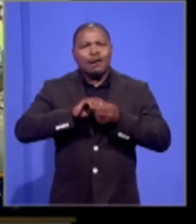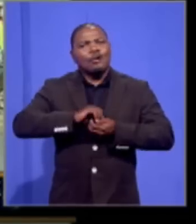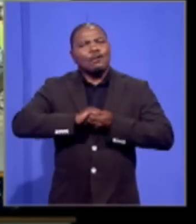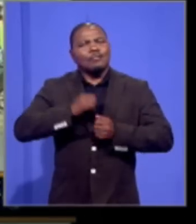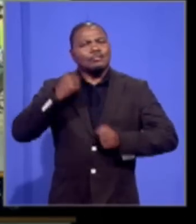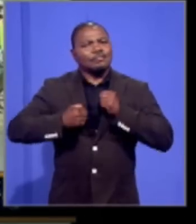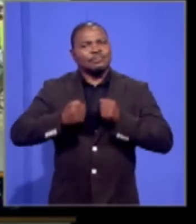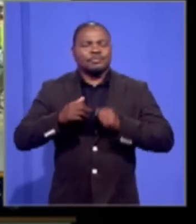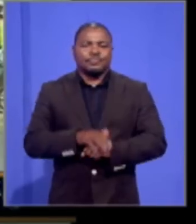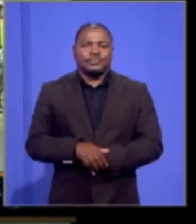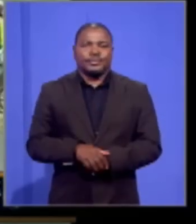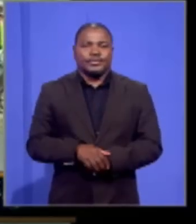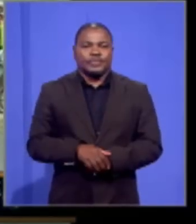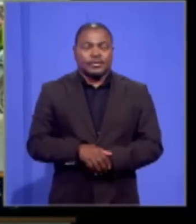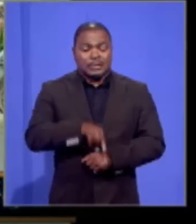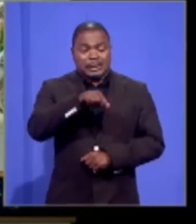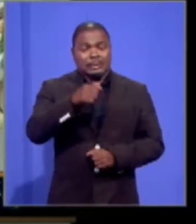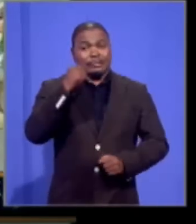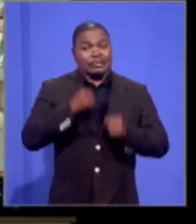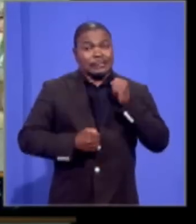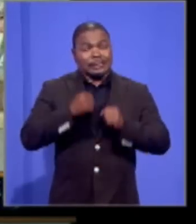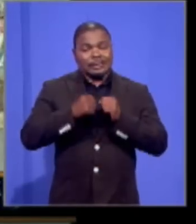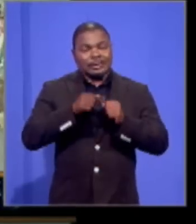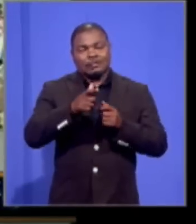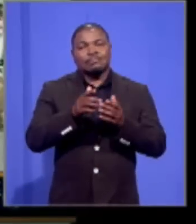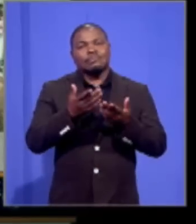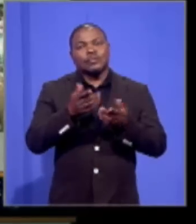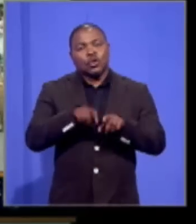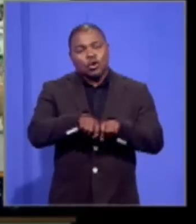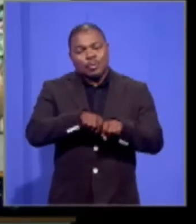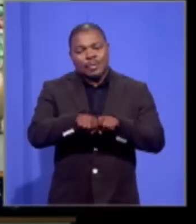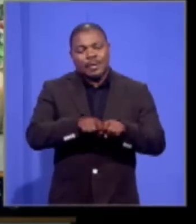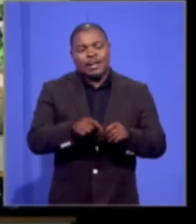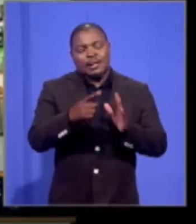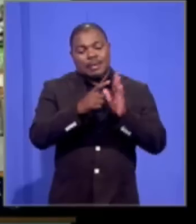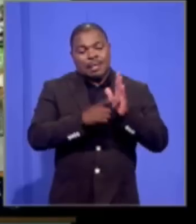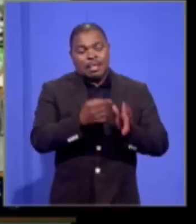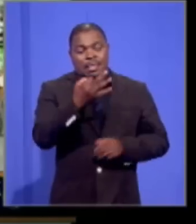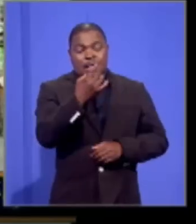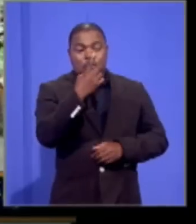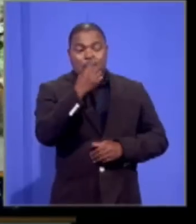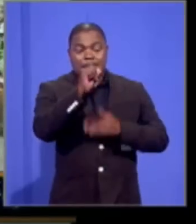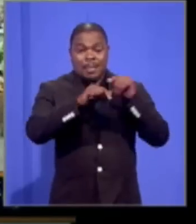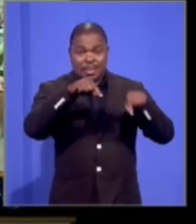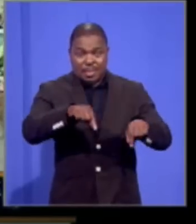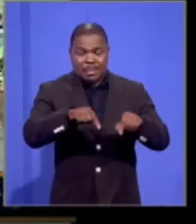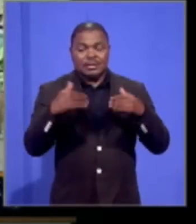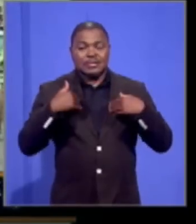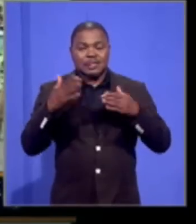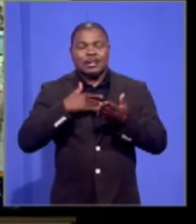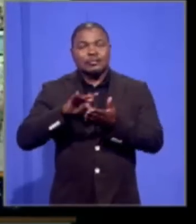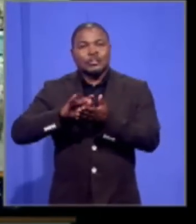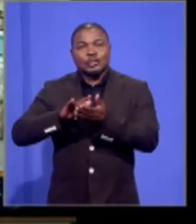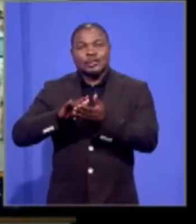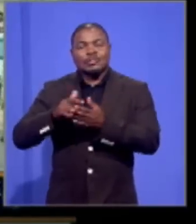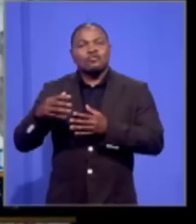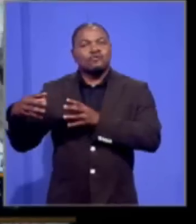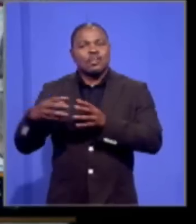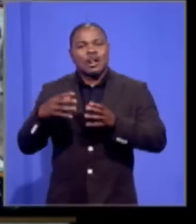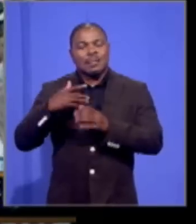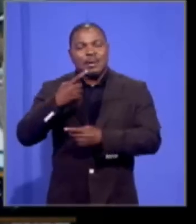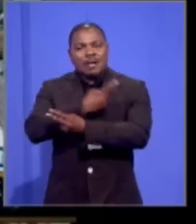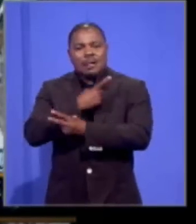Marathon. Lebelo le tlo swarwa ka di 31 tša kgwedi ye gomme le thoma ka Centurion Rugby Club